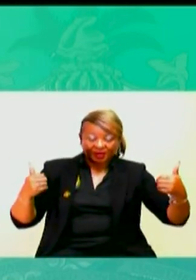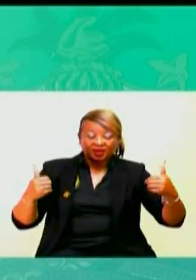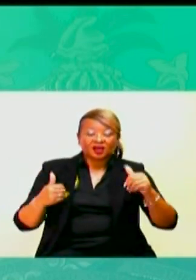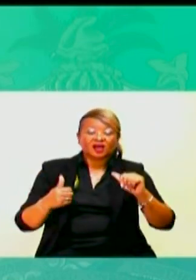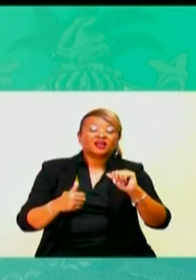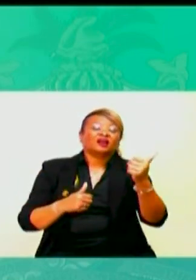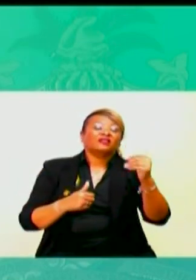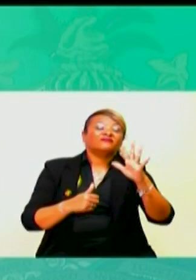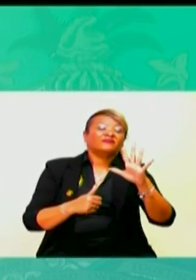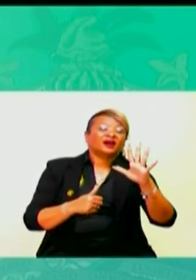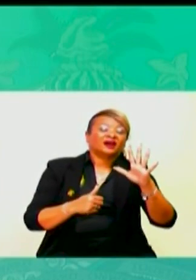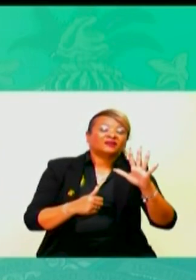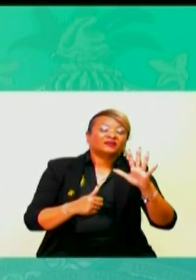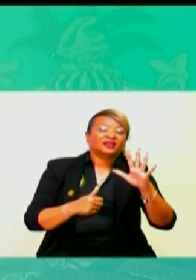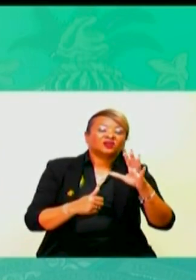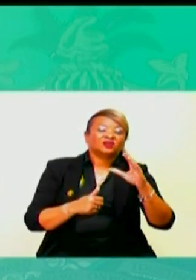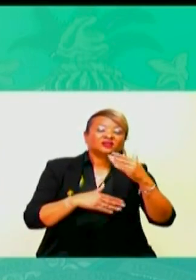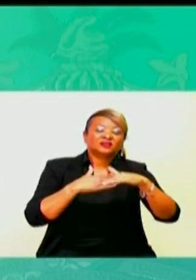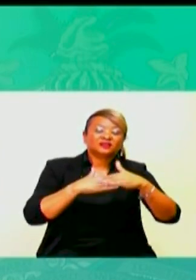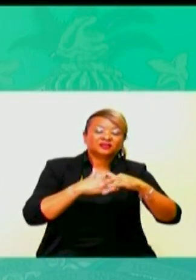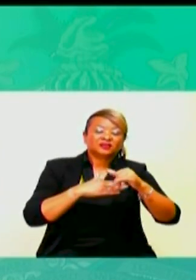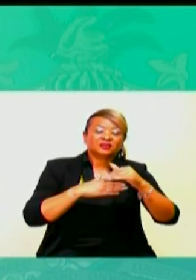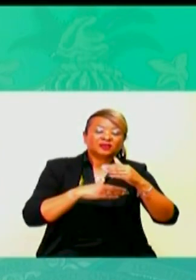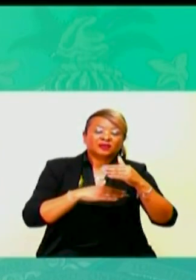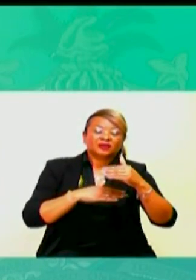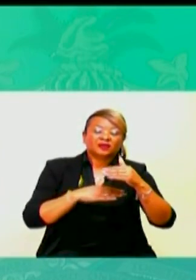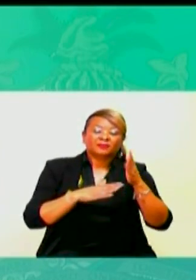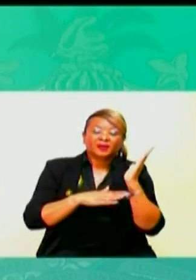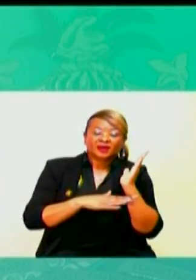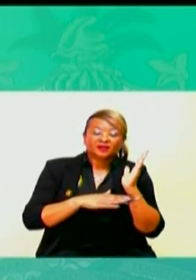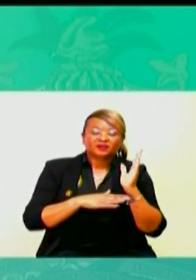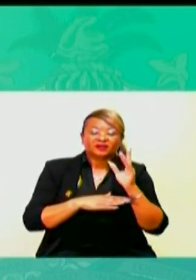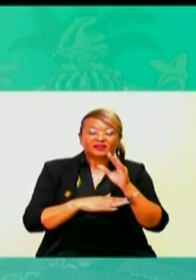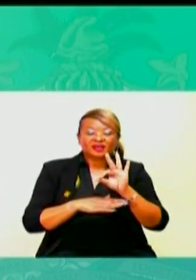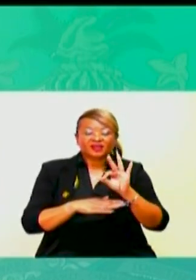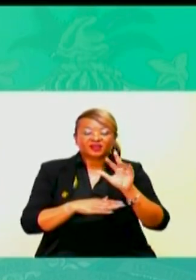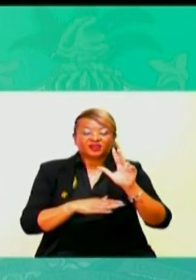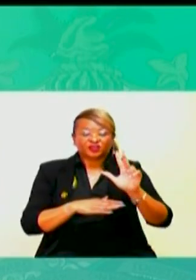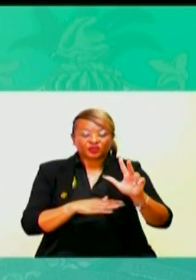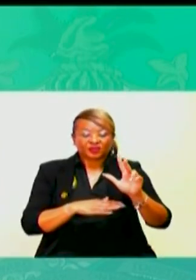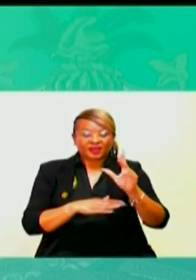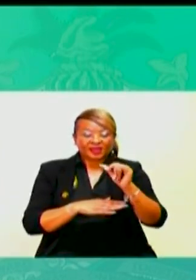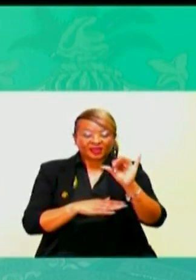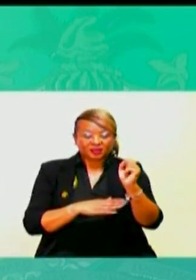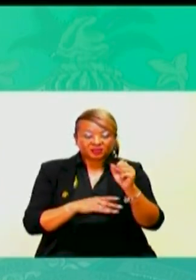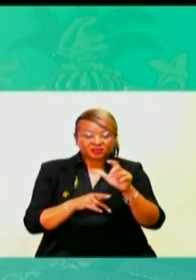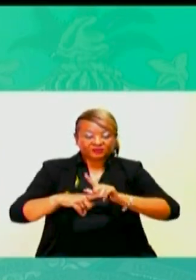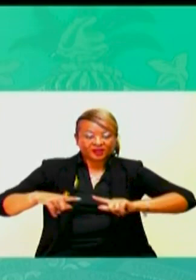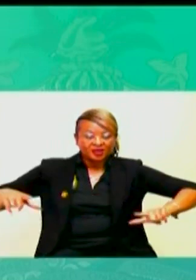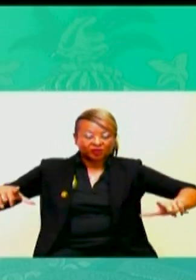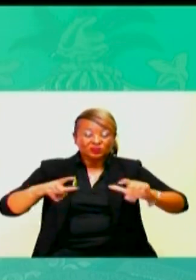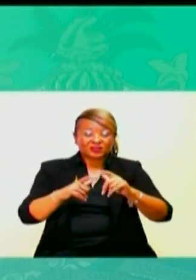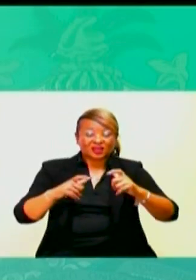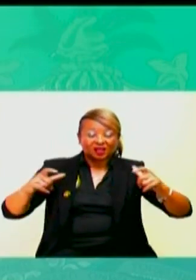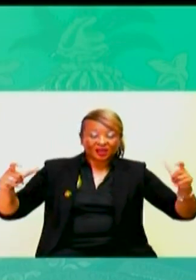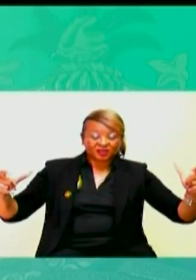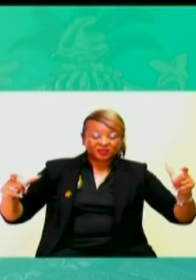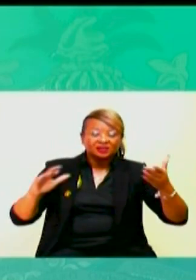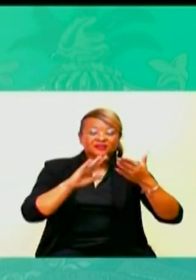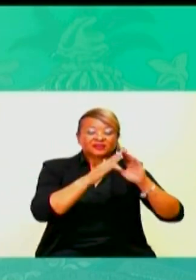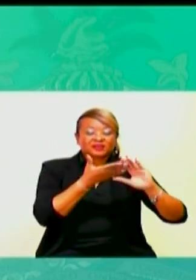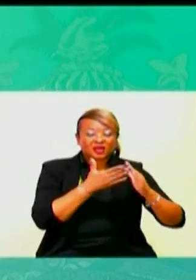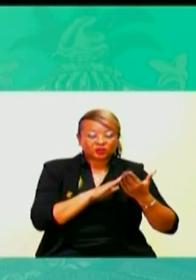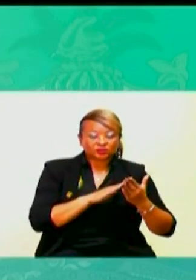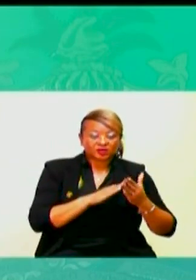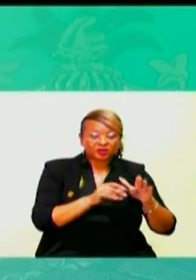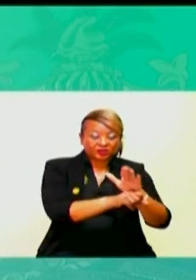5 acres and they got the seabed. So it was in total 93 acres of land, which is the largest downtown commercial area.